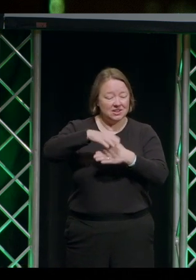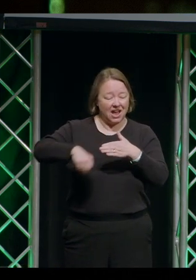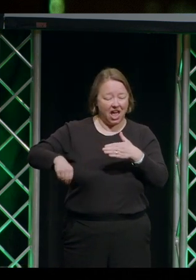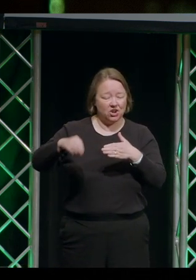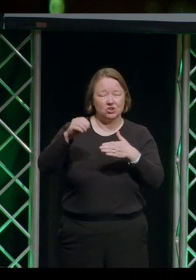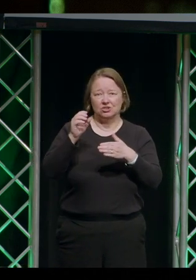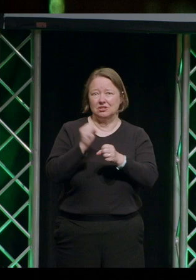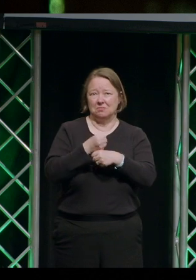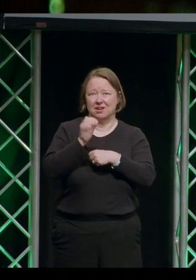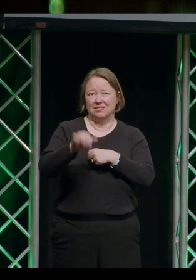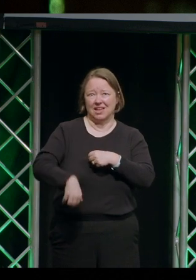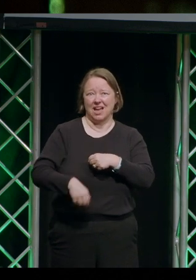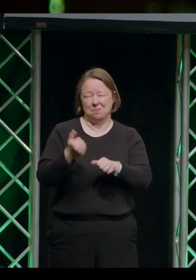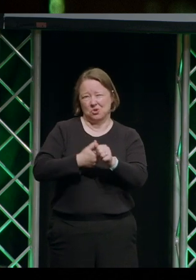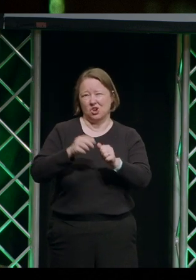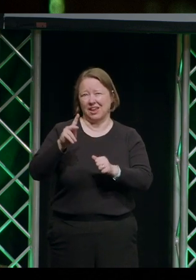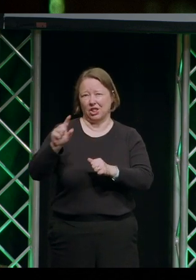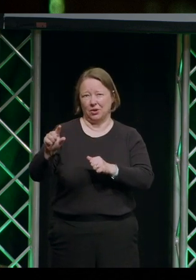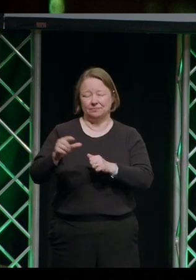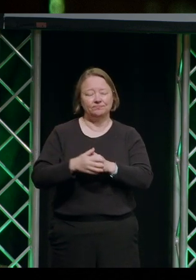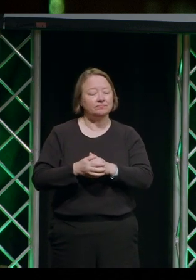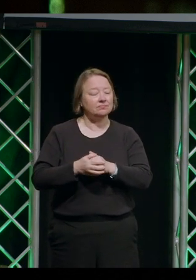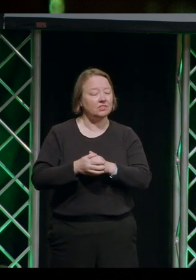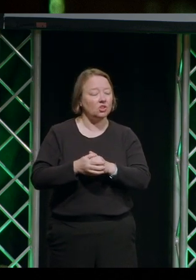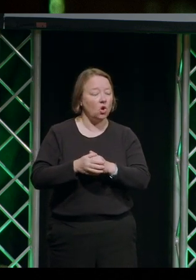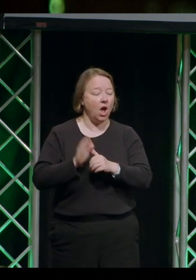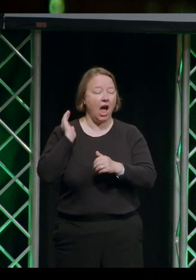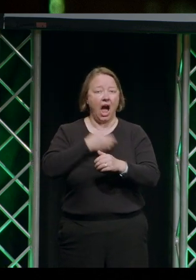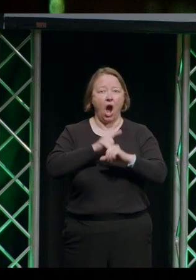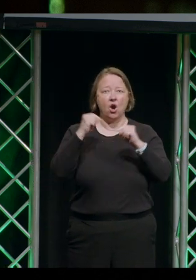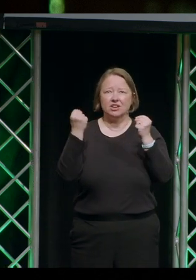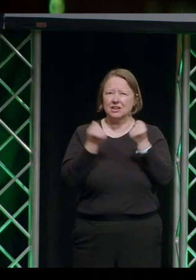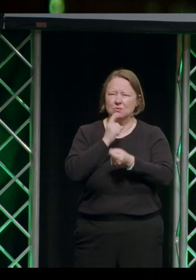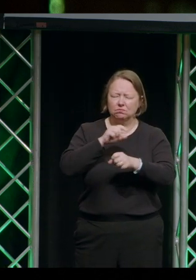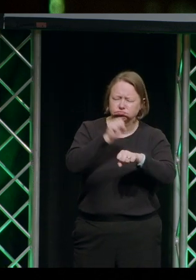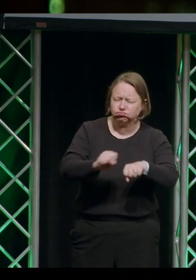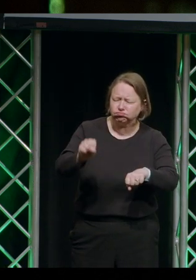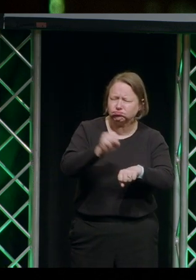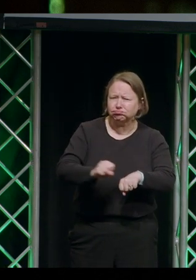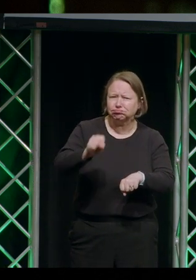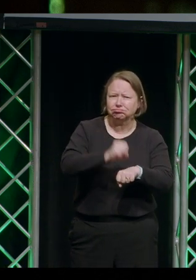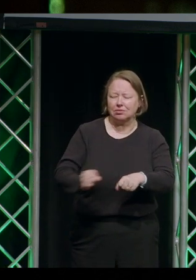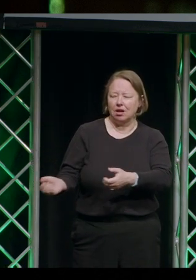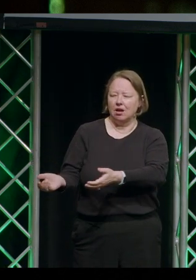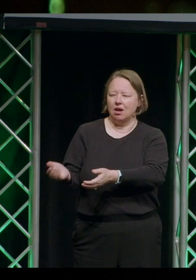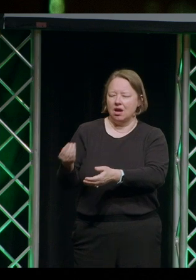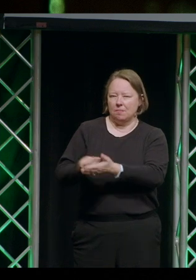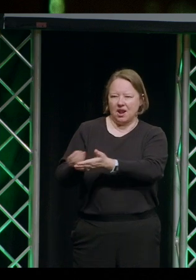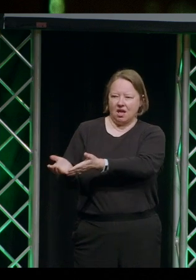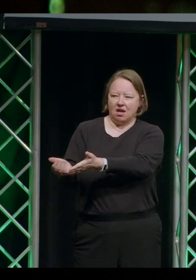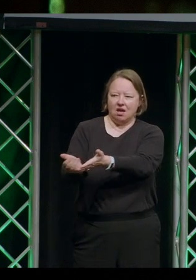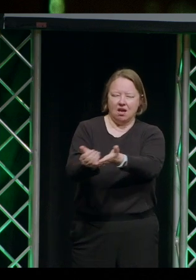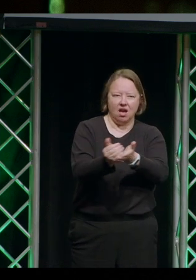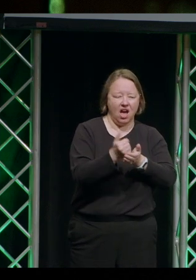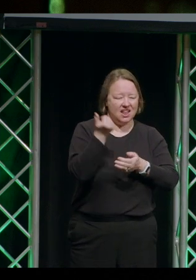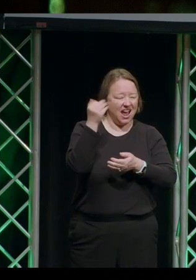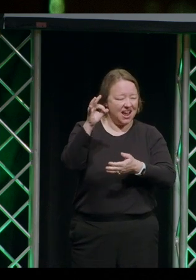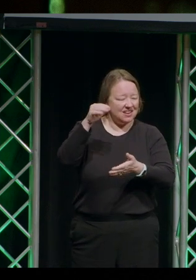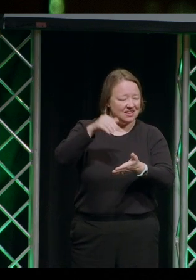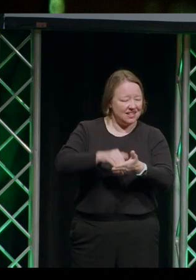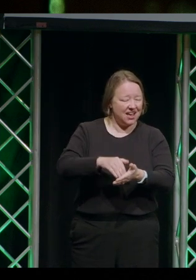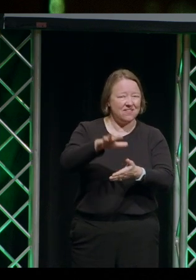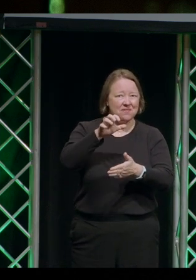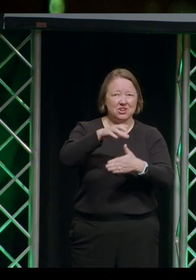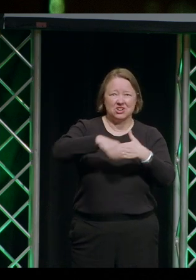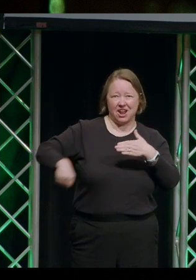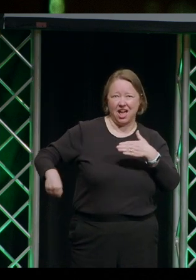produce. So far, our team has been hard at work, raising $19.5 thousand in startup funds